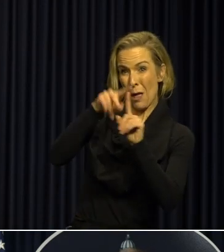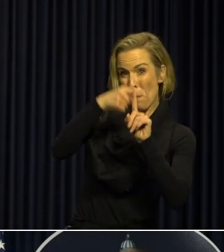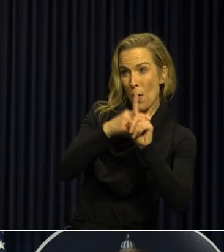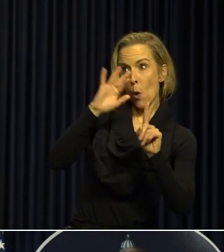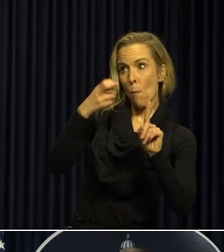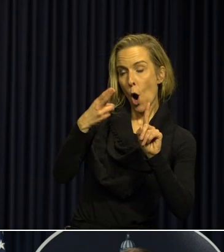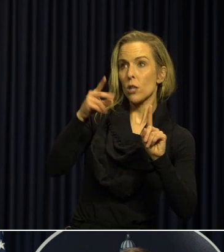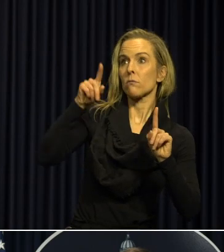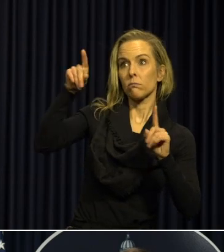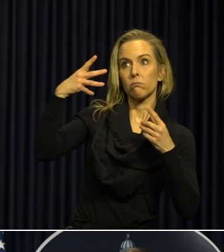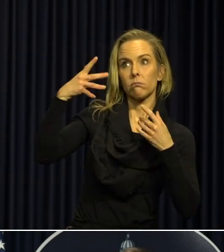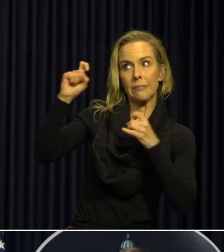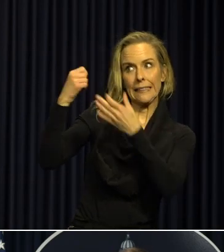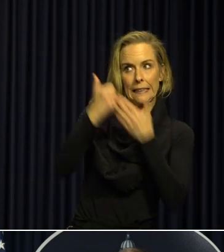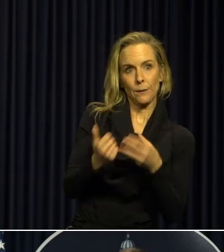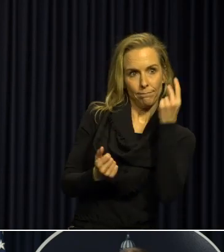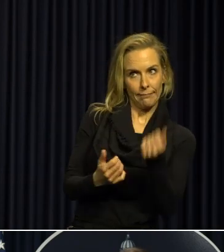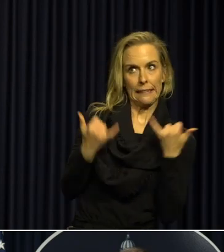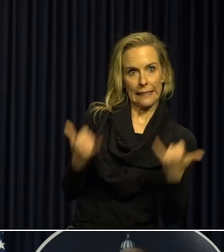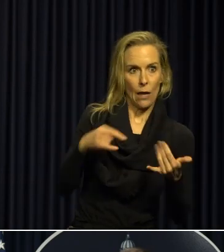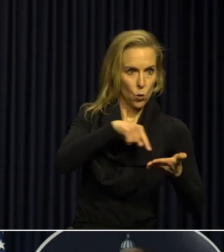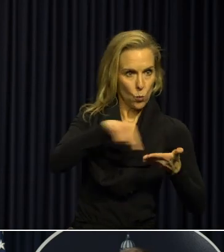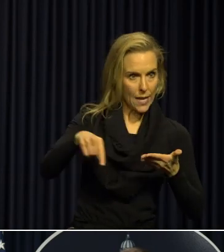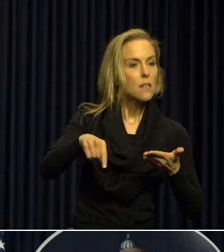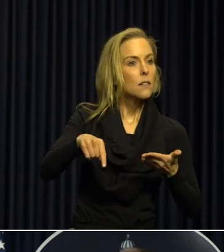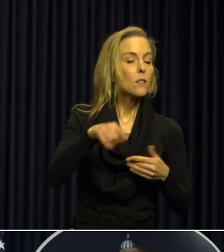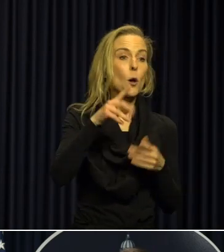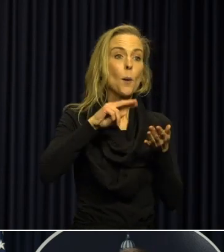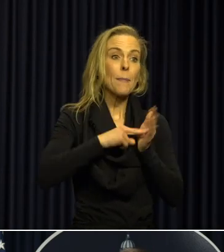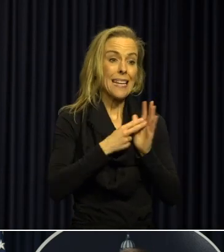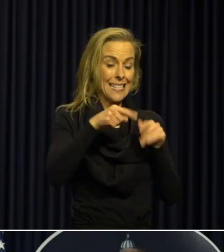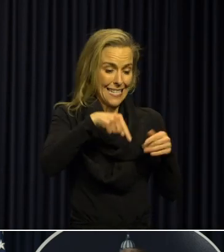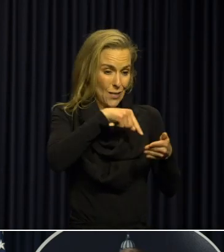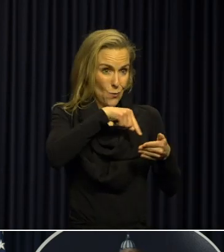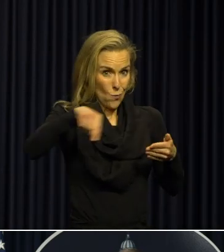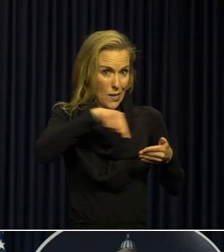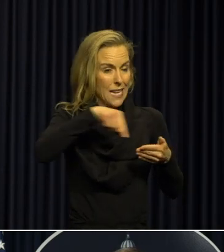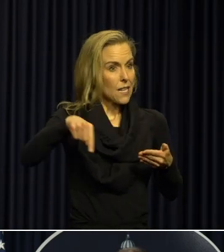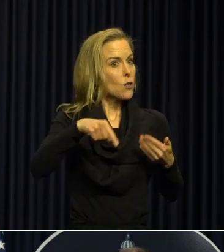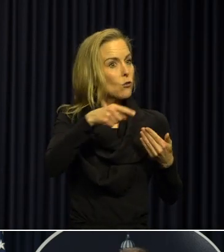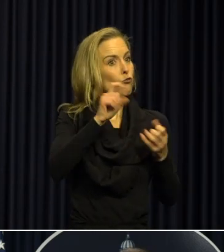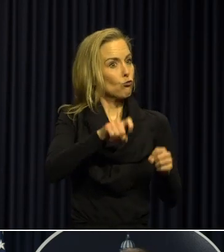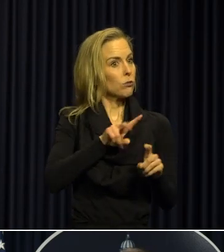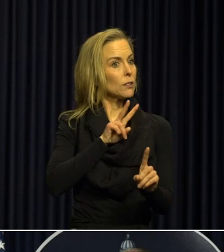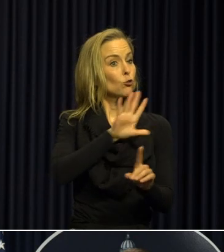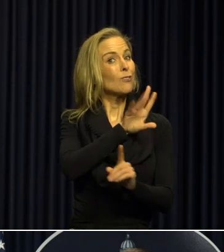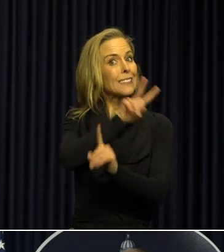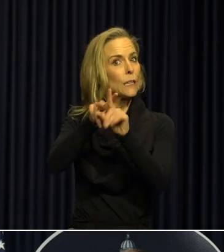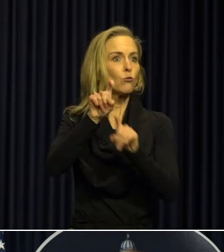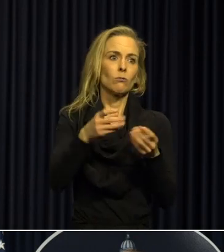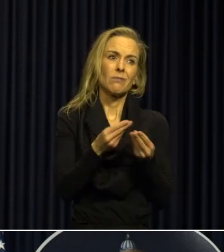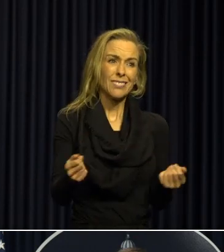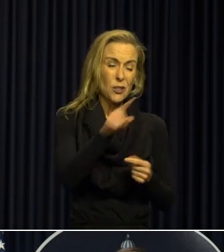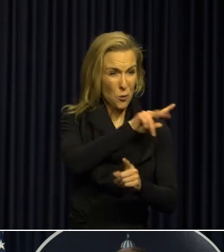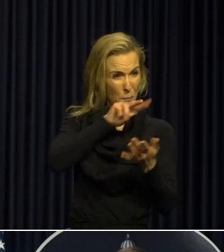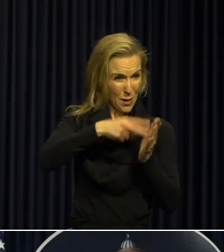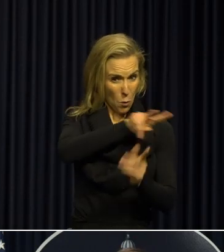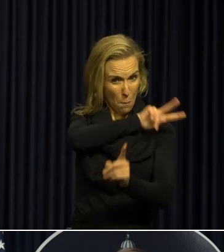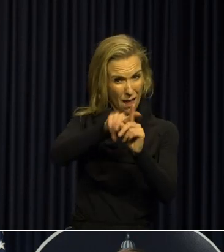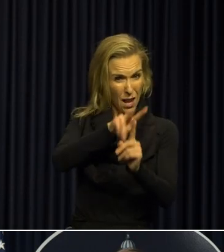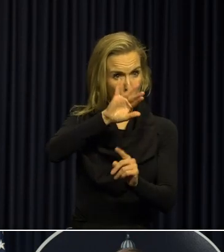somebody this next week, and we ought to get your claim resolved. You've waited far too long if you applied in March, and it's not